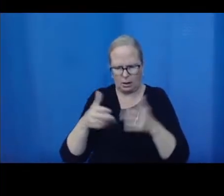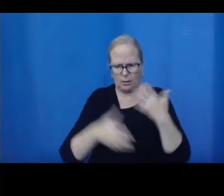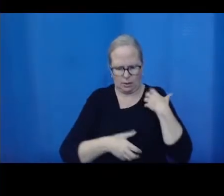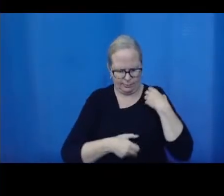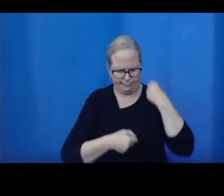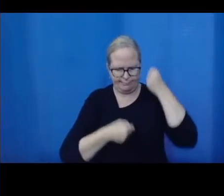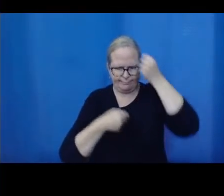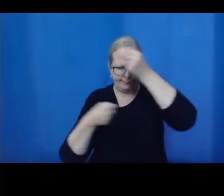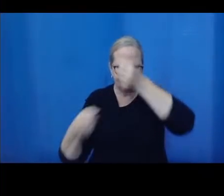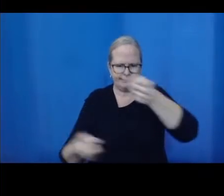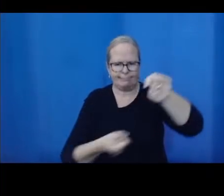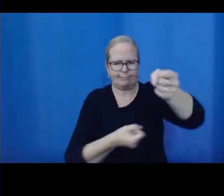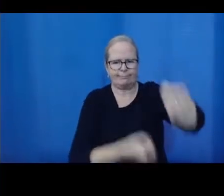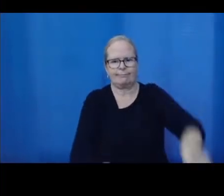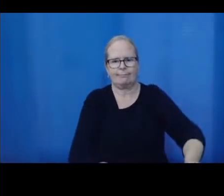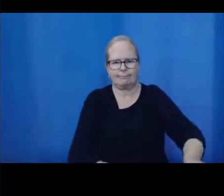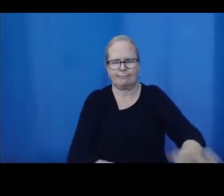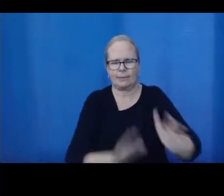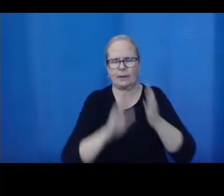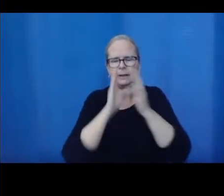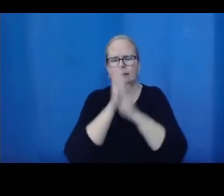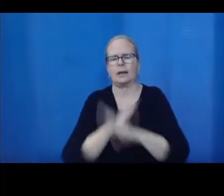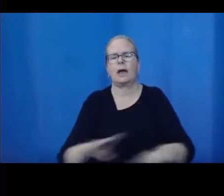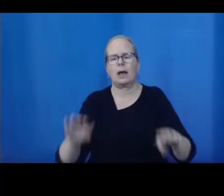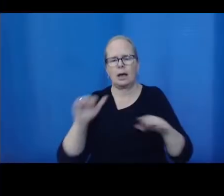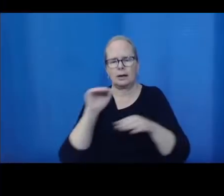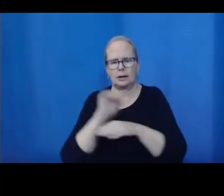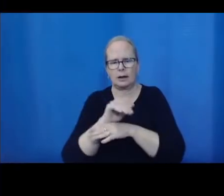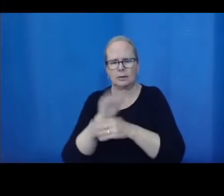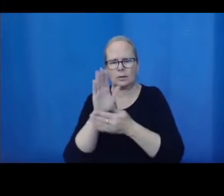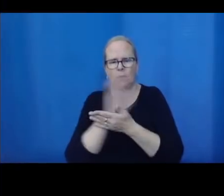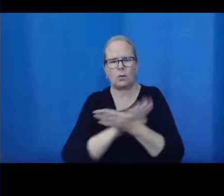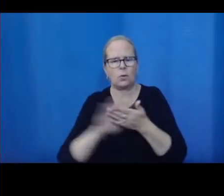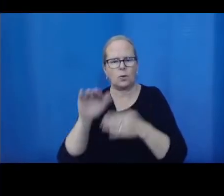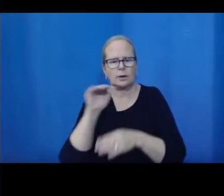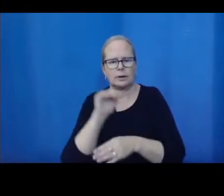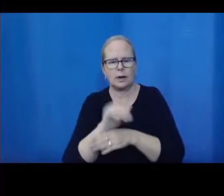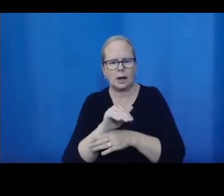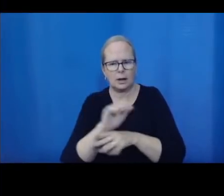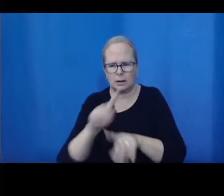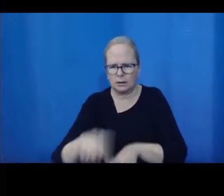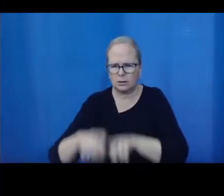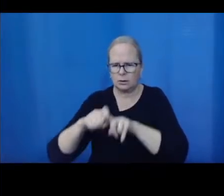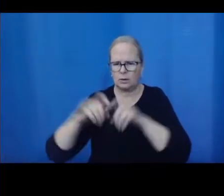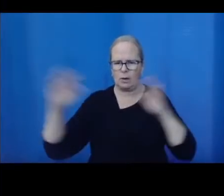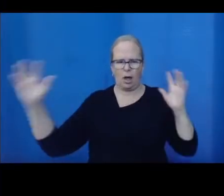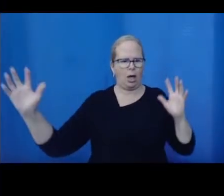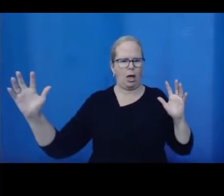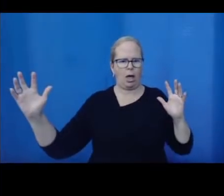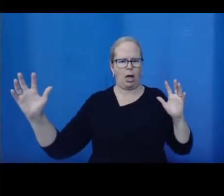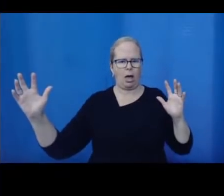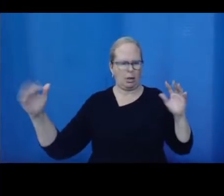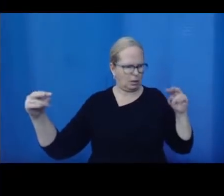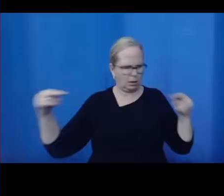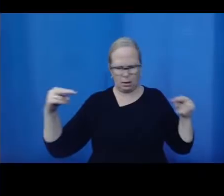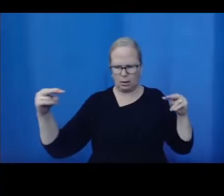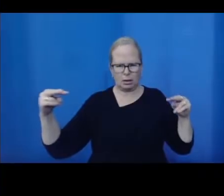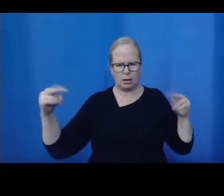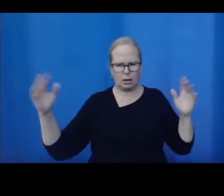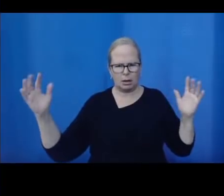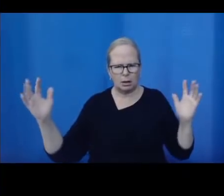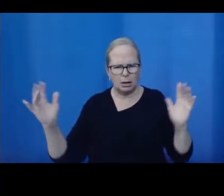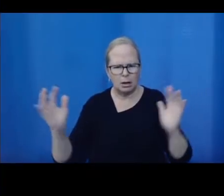and played football, soccer. And it's that belonging piece, which is another huge piece of